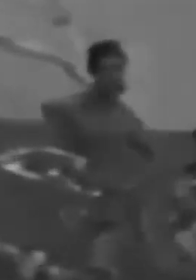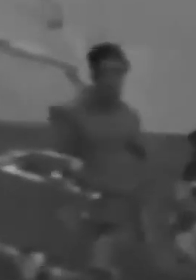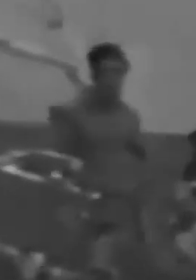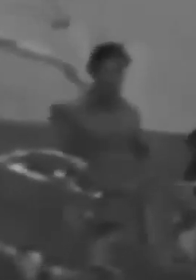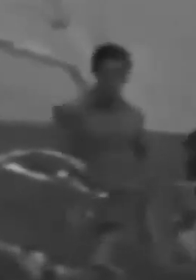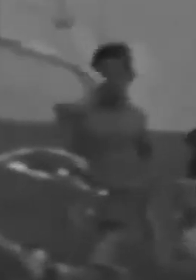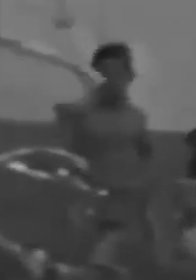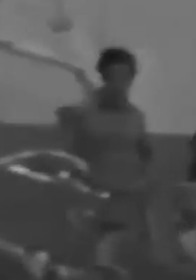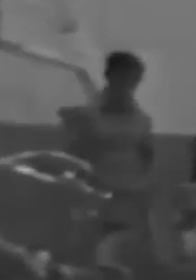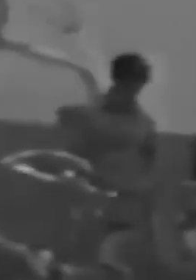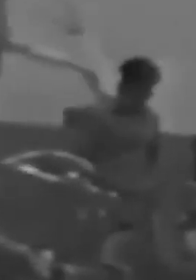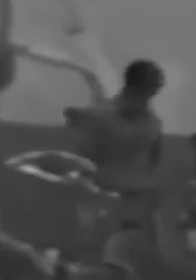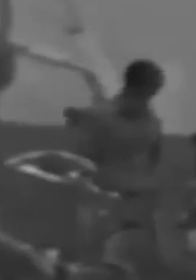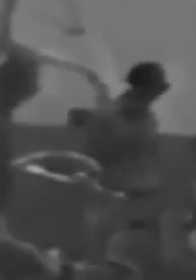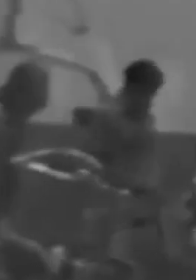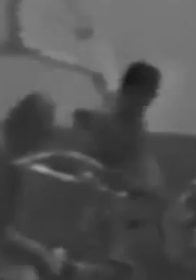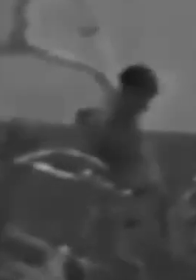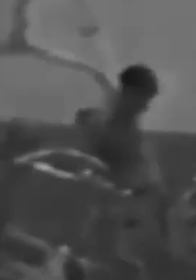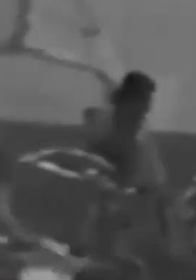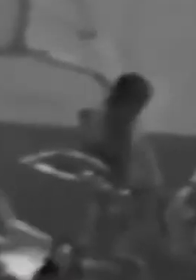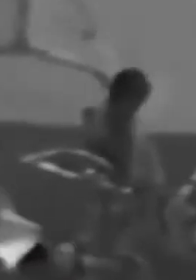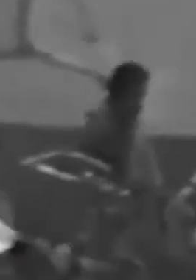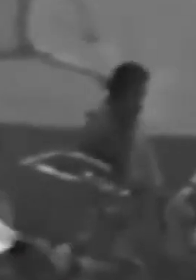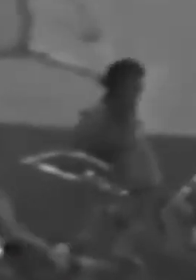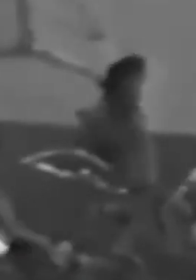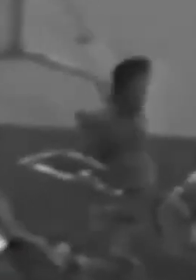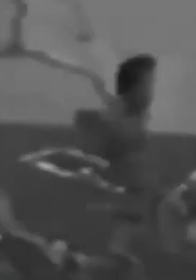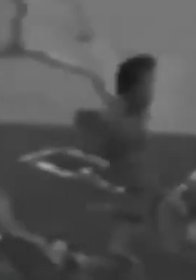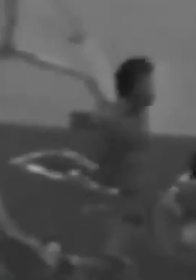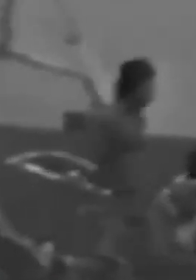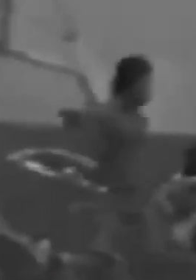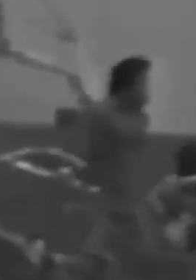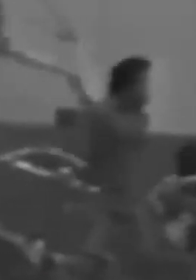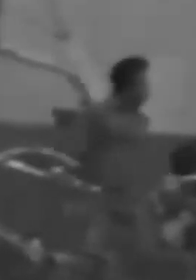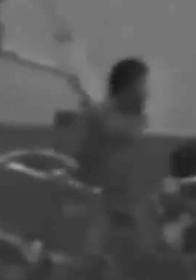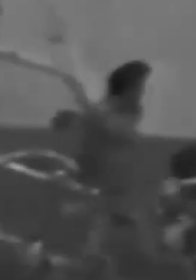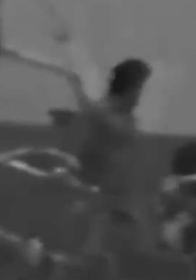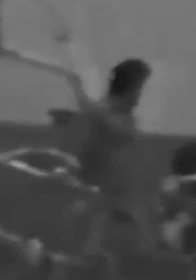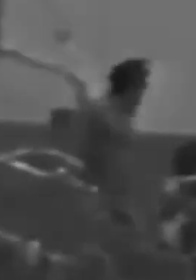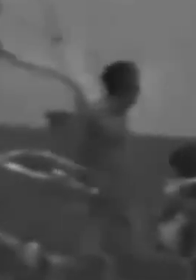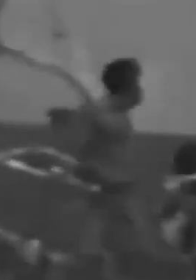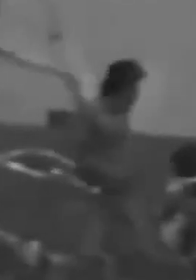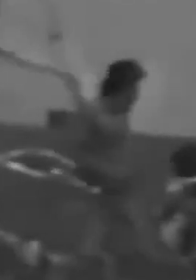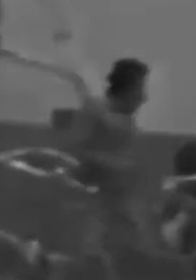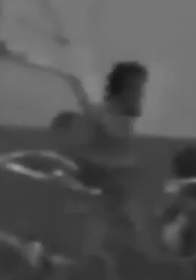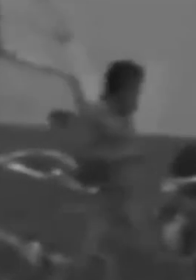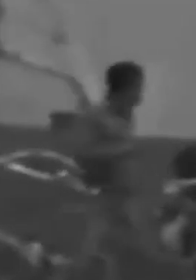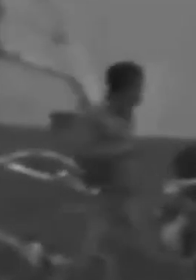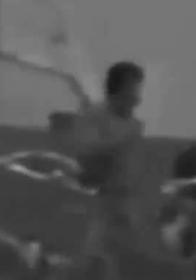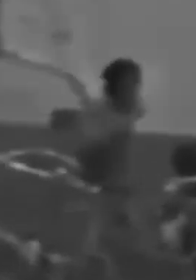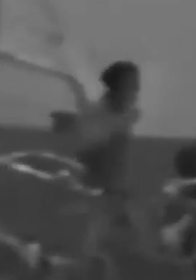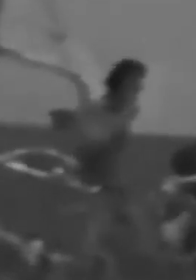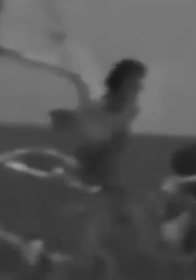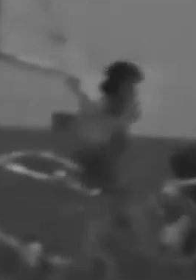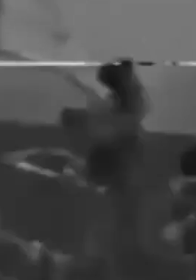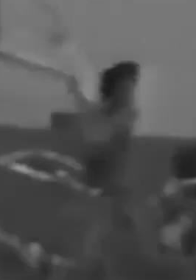the jury system in this country was supposed to be one of the most important institutions of democracy in this country. Once upon